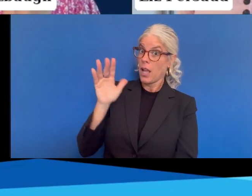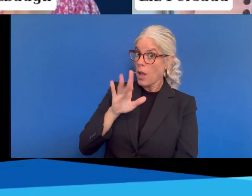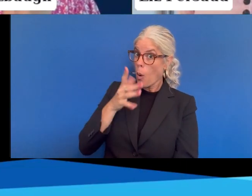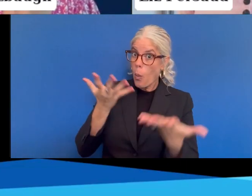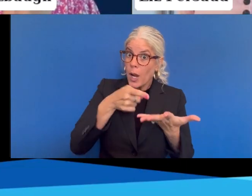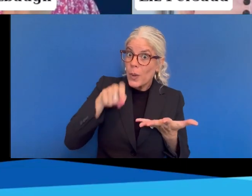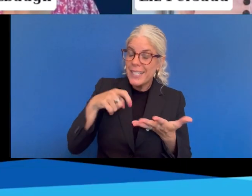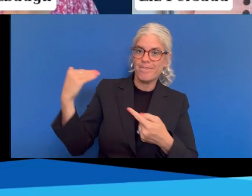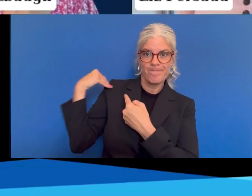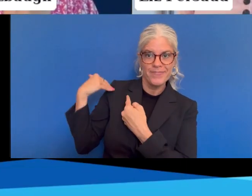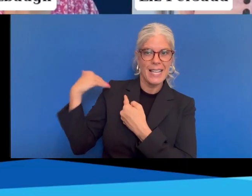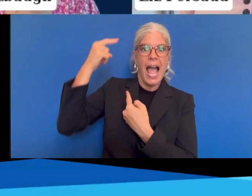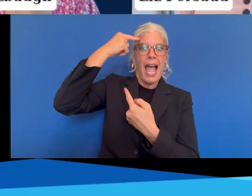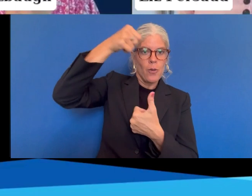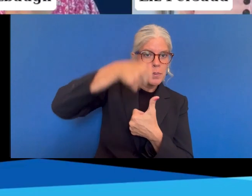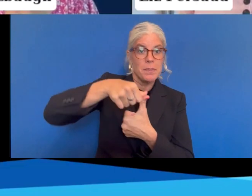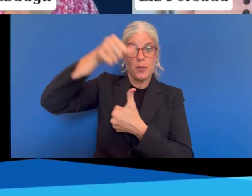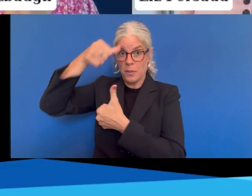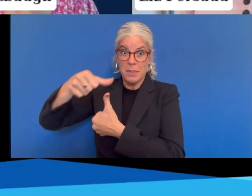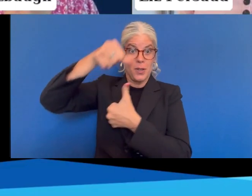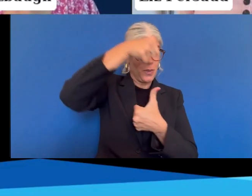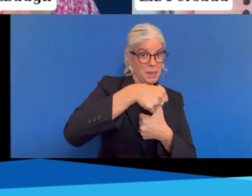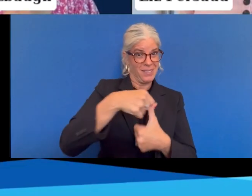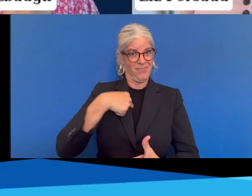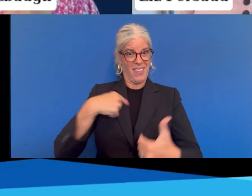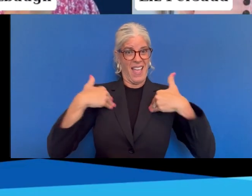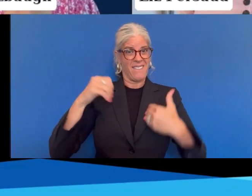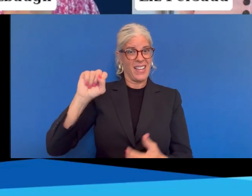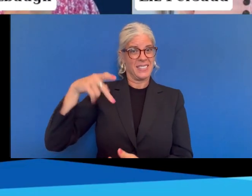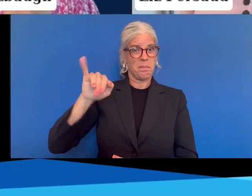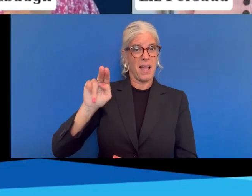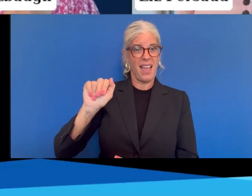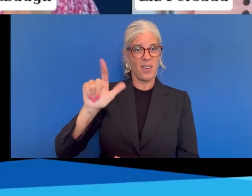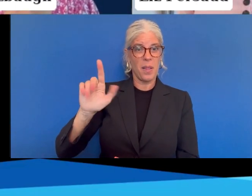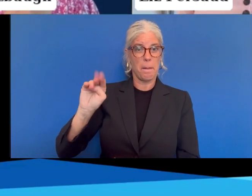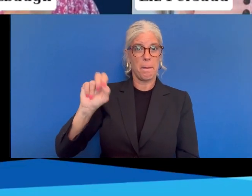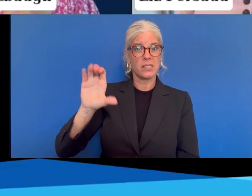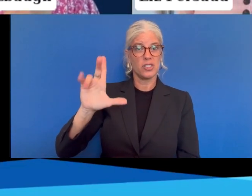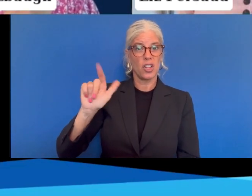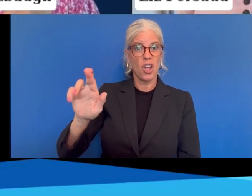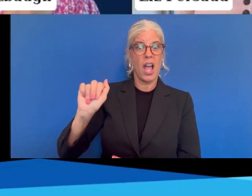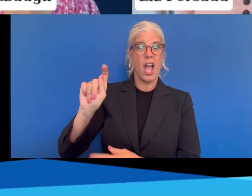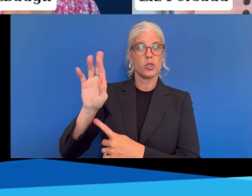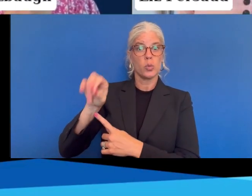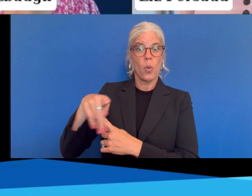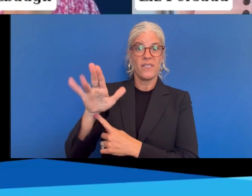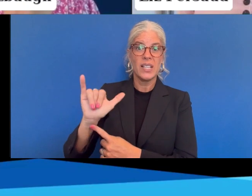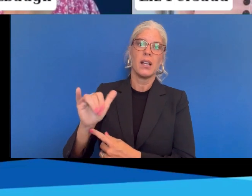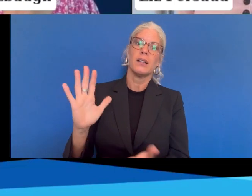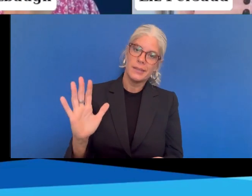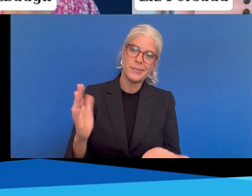my needs or having spinal muscular atrophy and re-explaining was just very fatiguing for